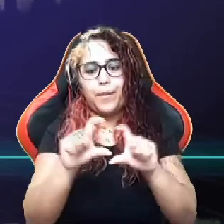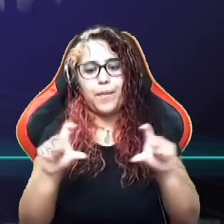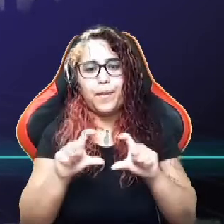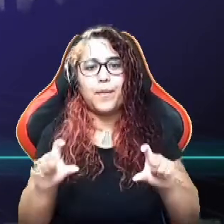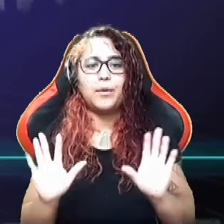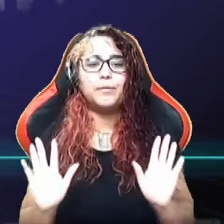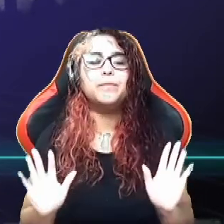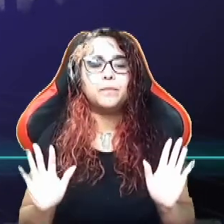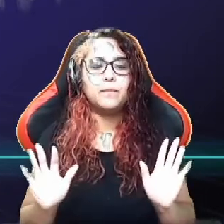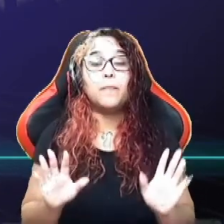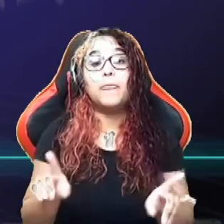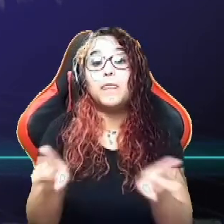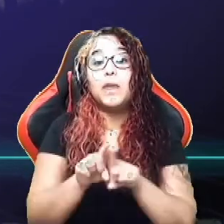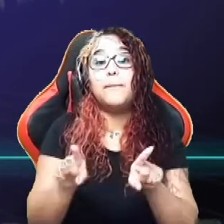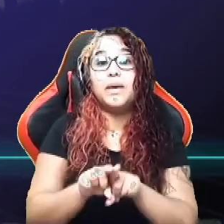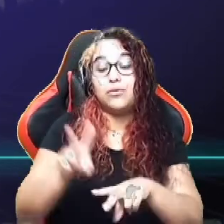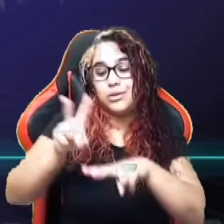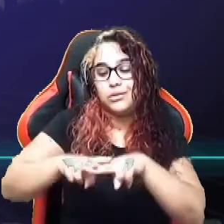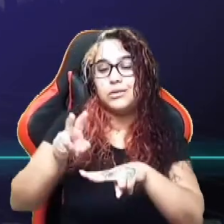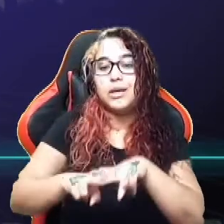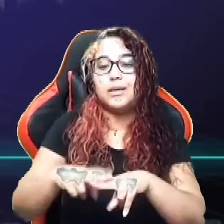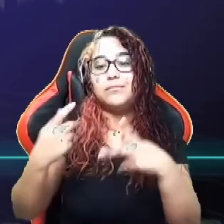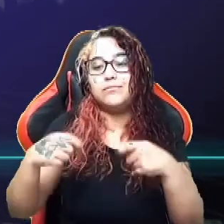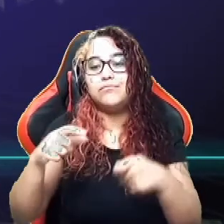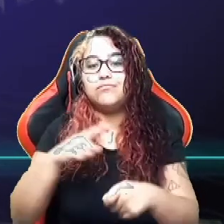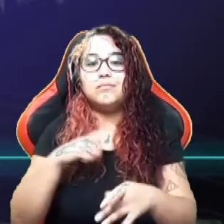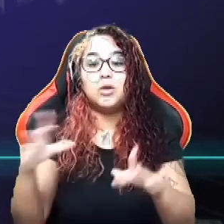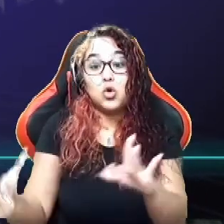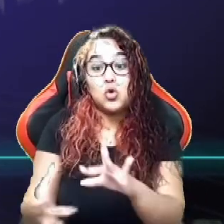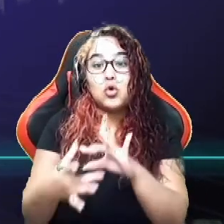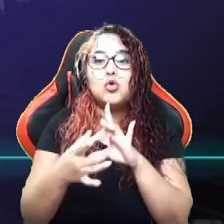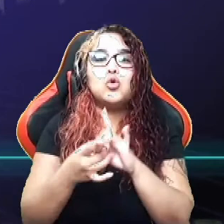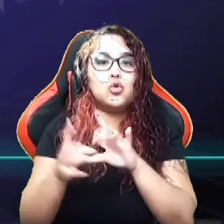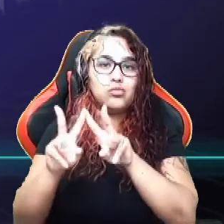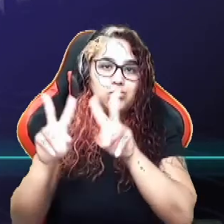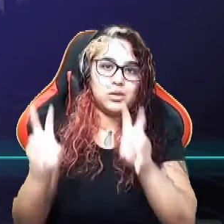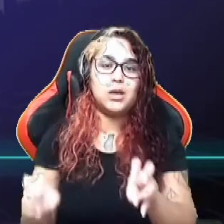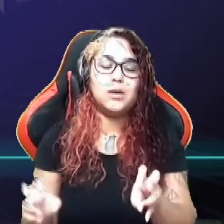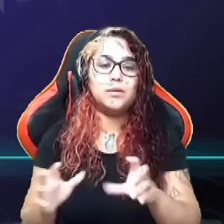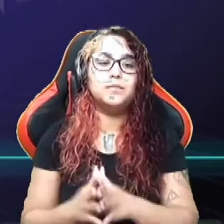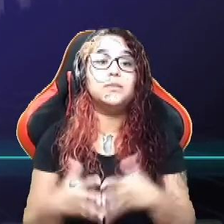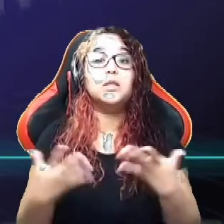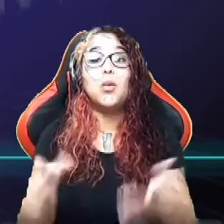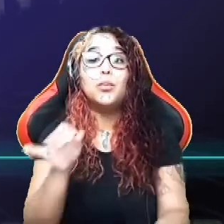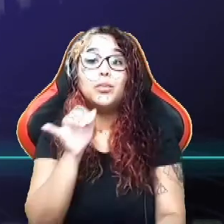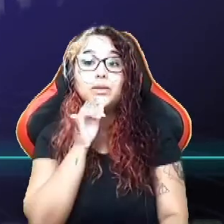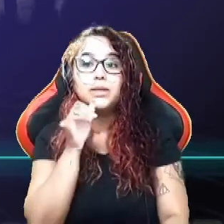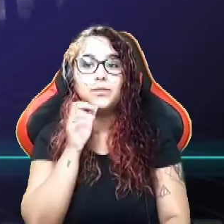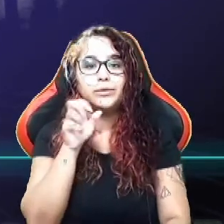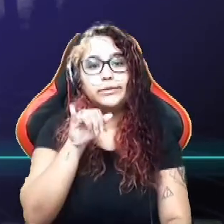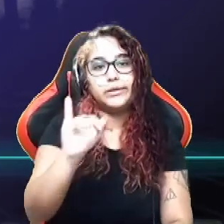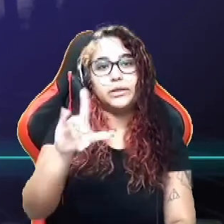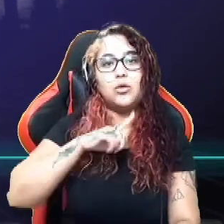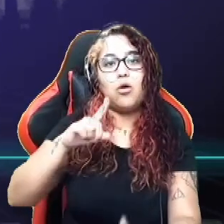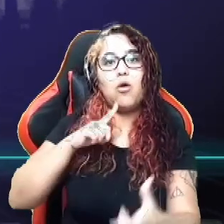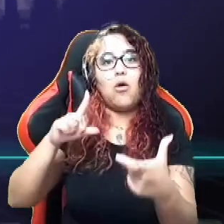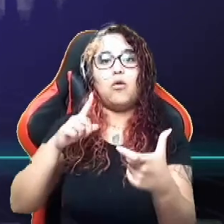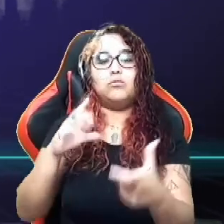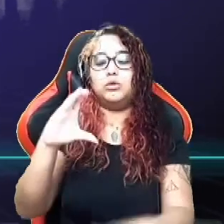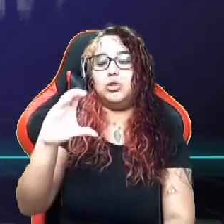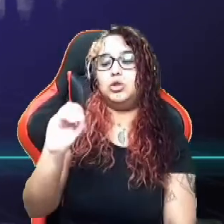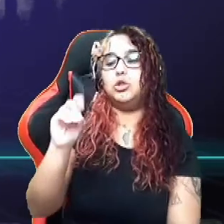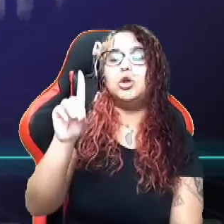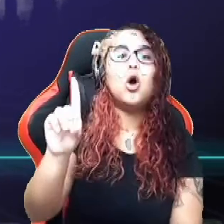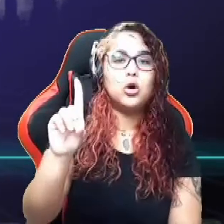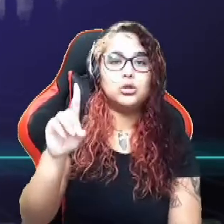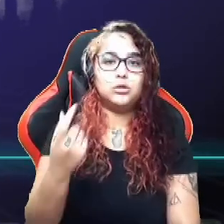have hashtags only. We also recommend you use hashtags that are related to this topic.